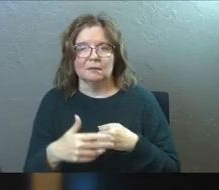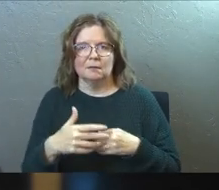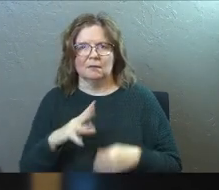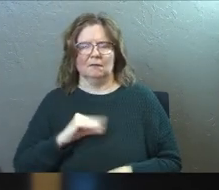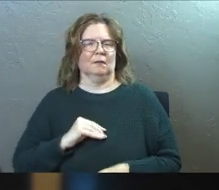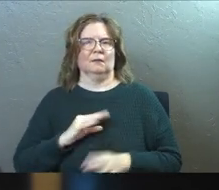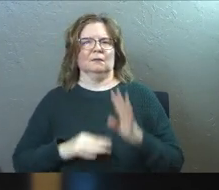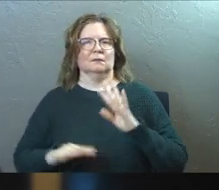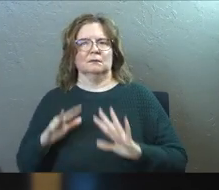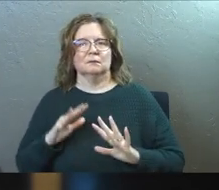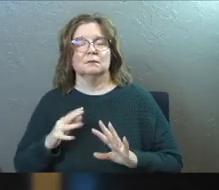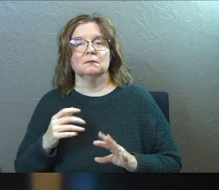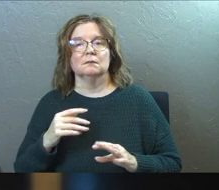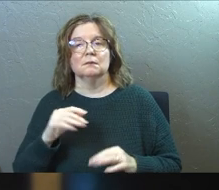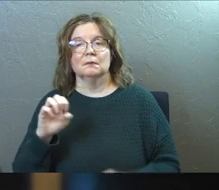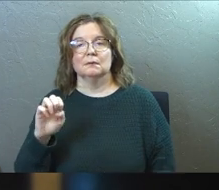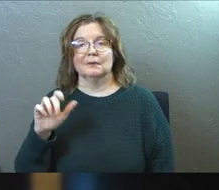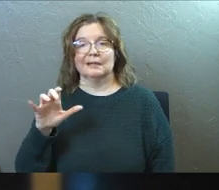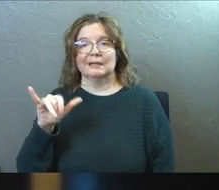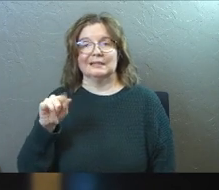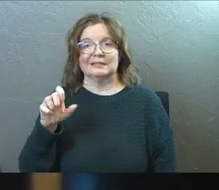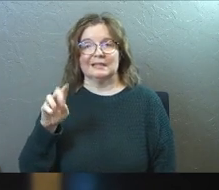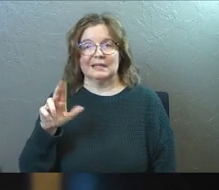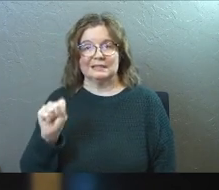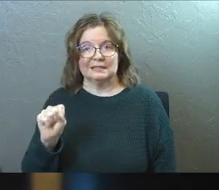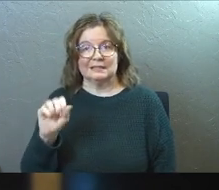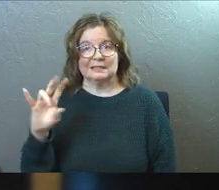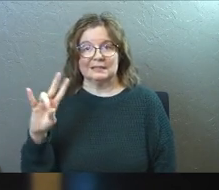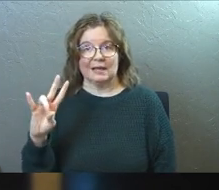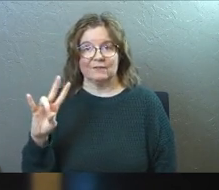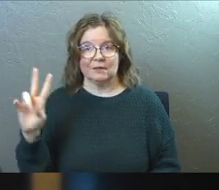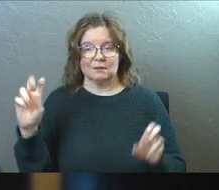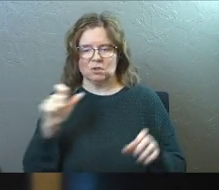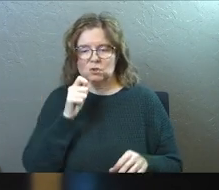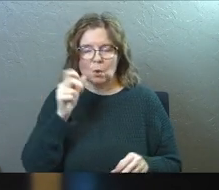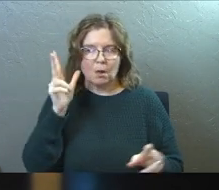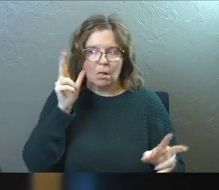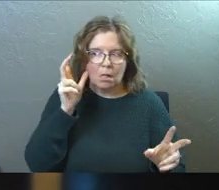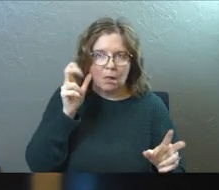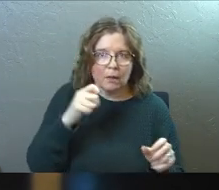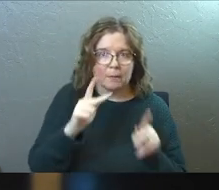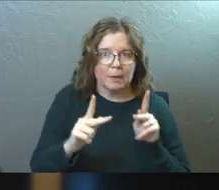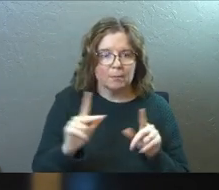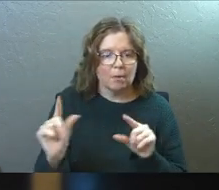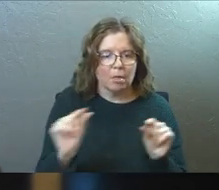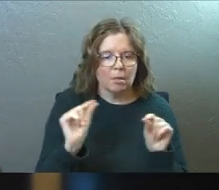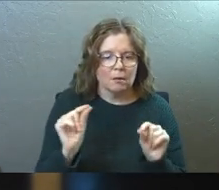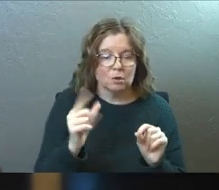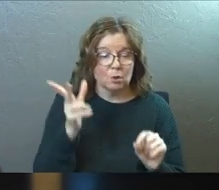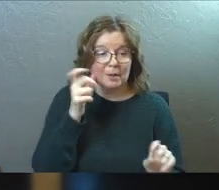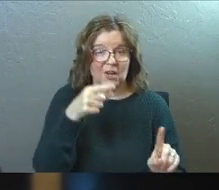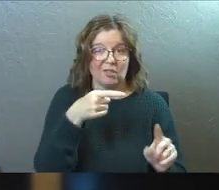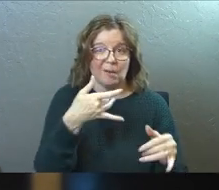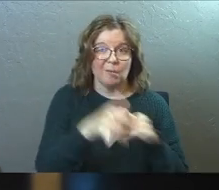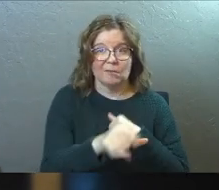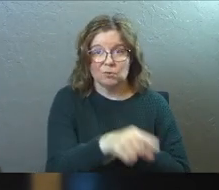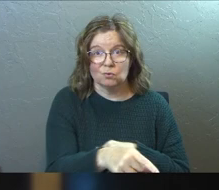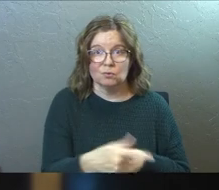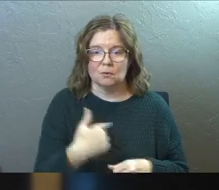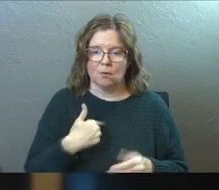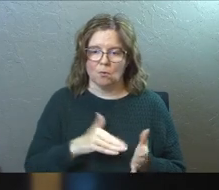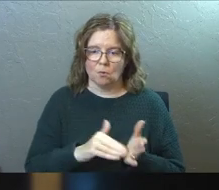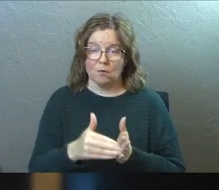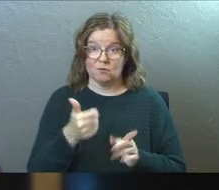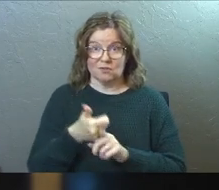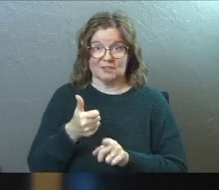that we shouldn't have let them go. Ecclesiastes 7, don't eavesdrop on others. You may hear your servant curse you, for you know how often